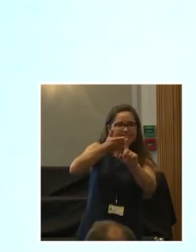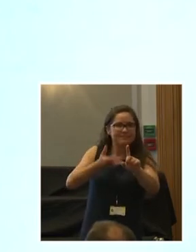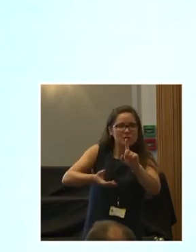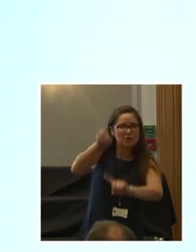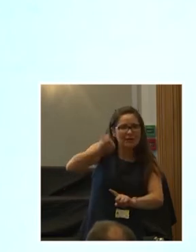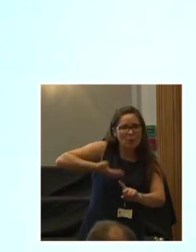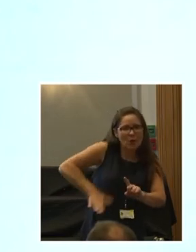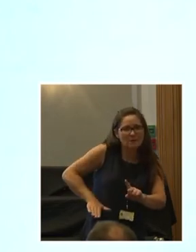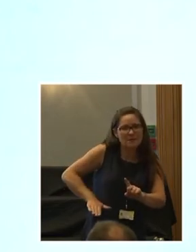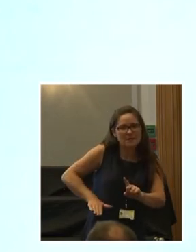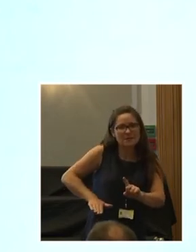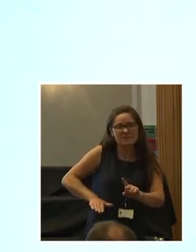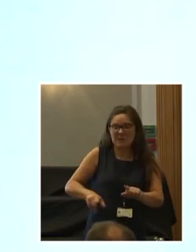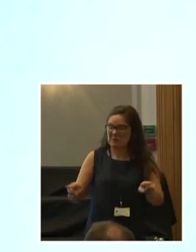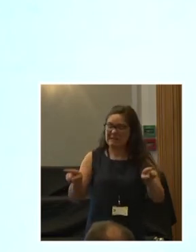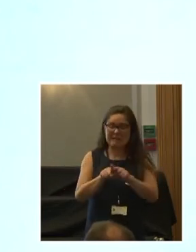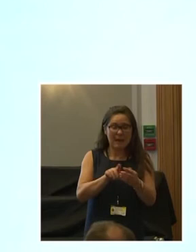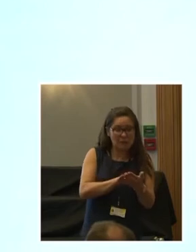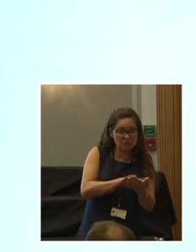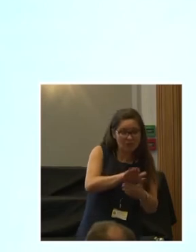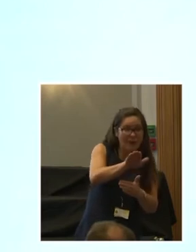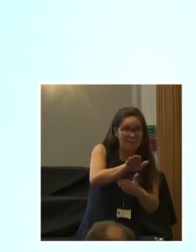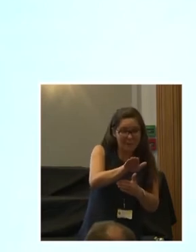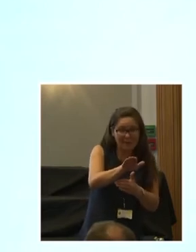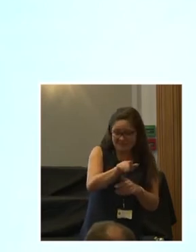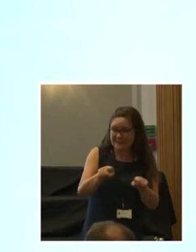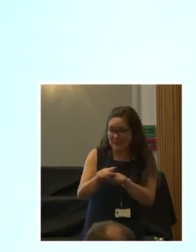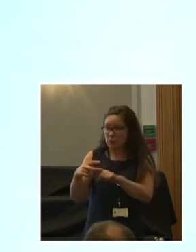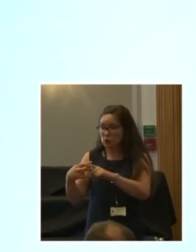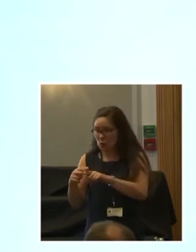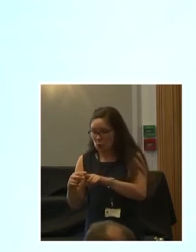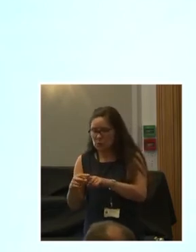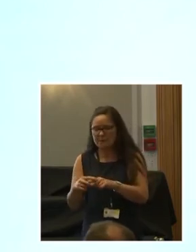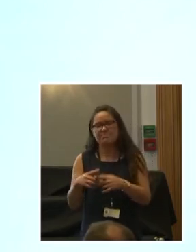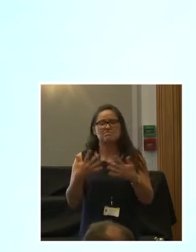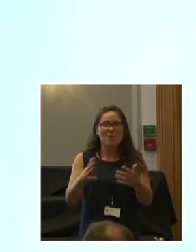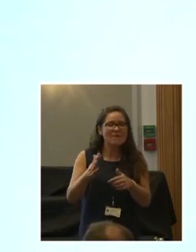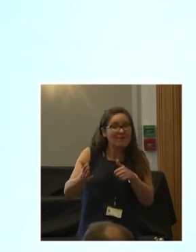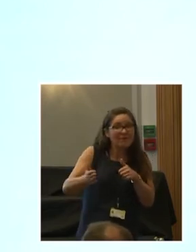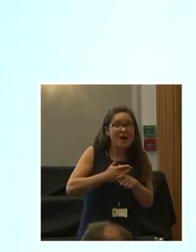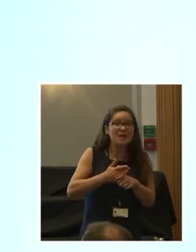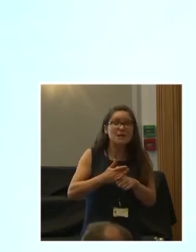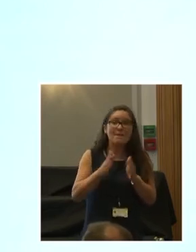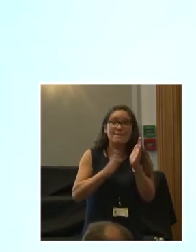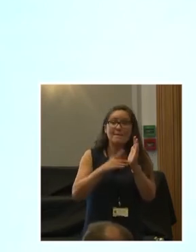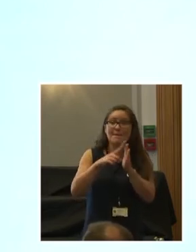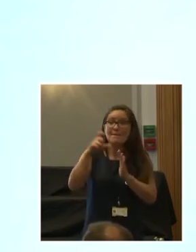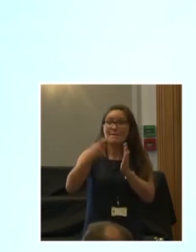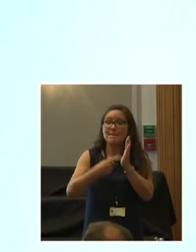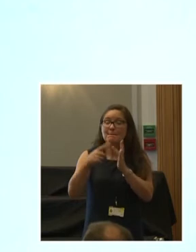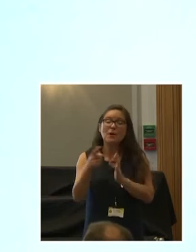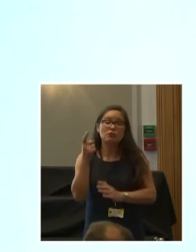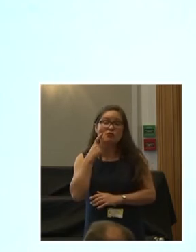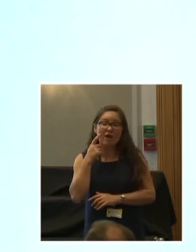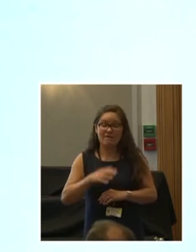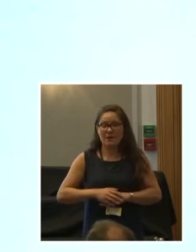tools have a ramp. So let's start with Microsoft. Just brief, going to do principles. First thing I'm going to do is frame it with this in mind. When